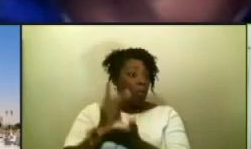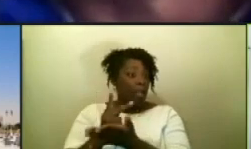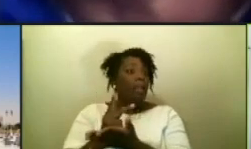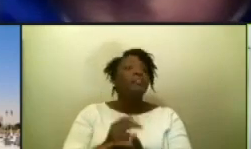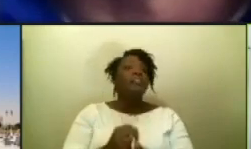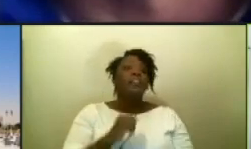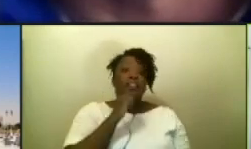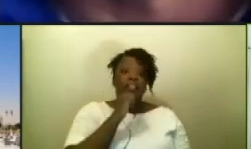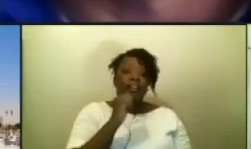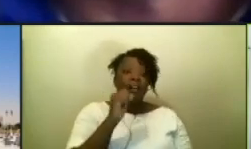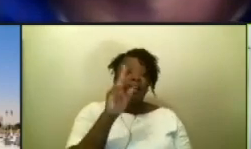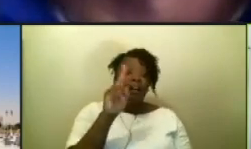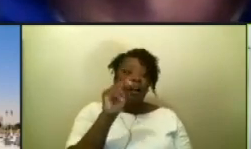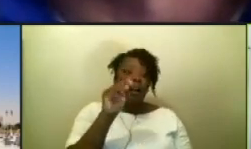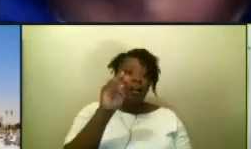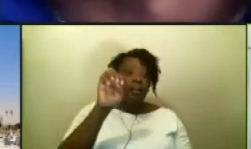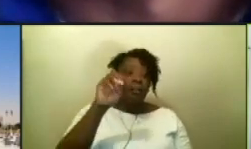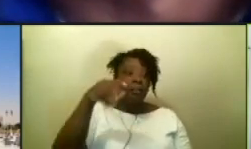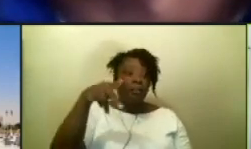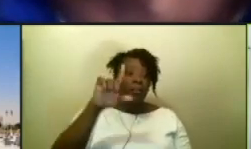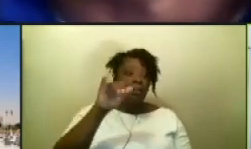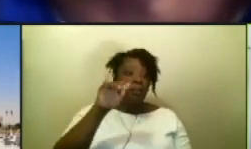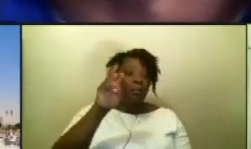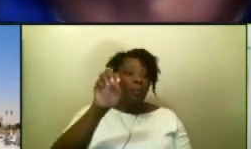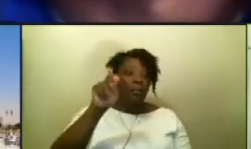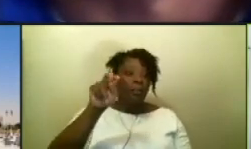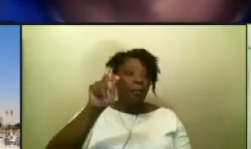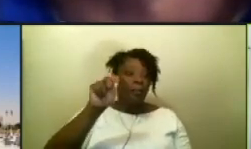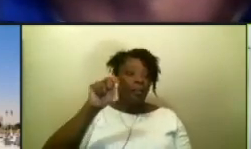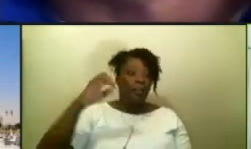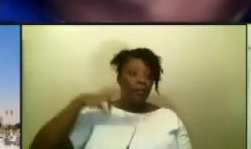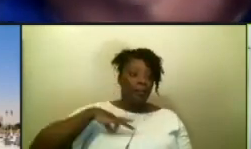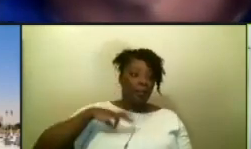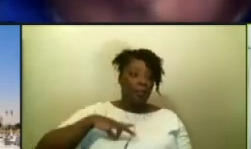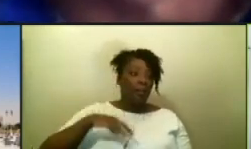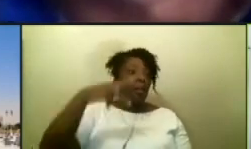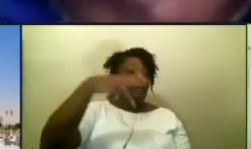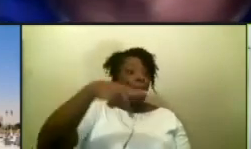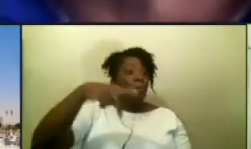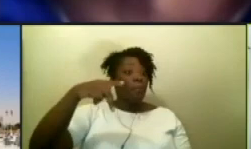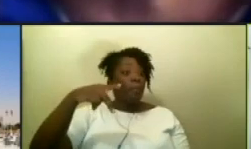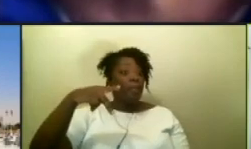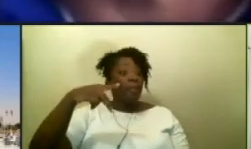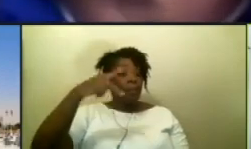benefits. When it came to applying for the PPP program,